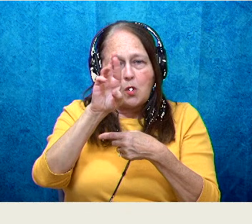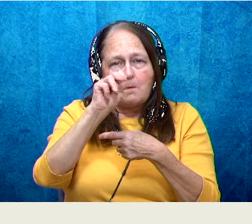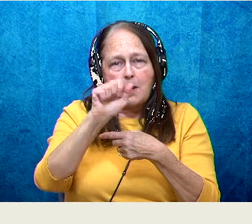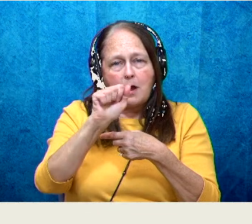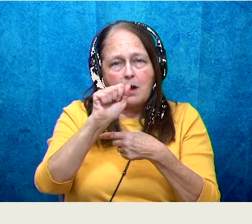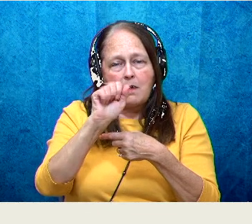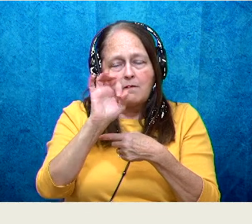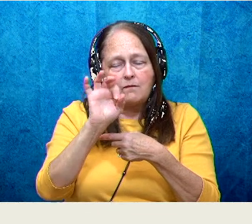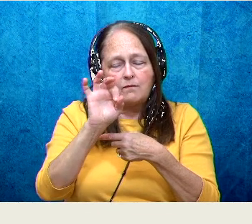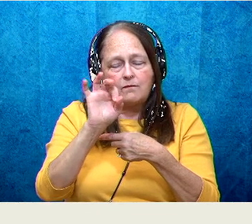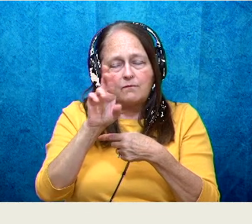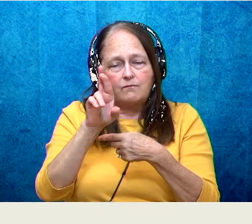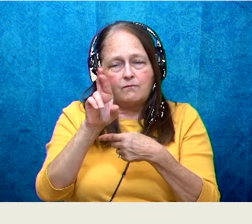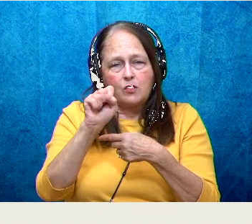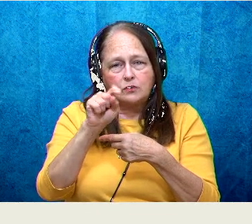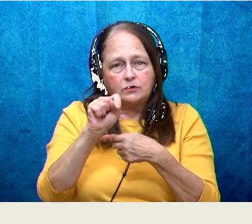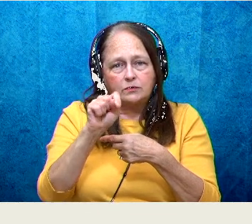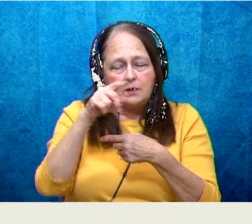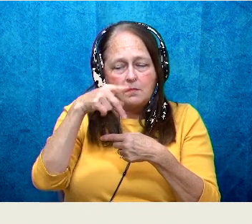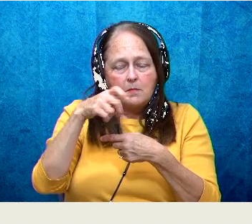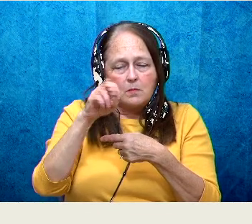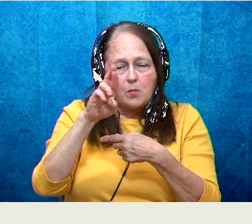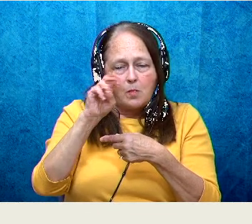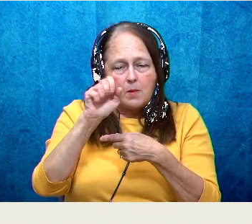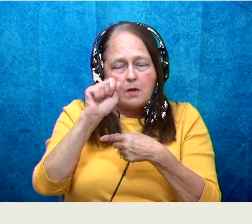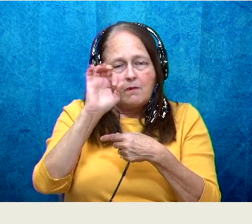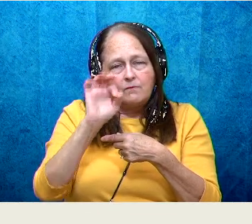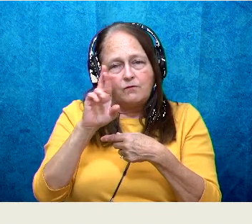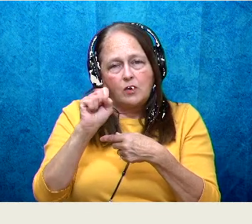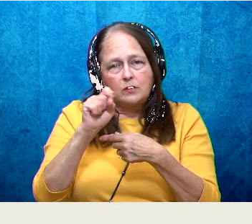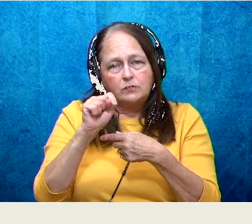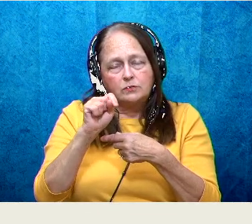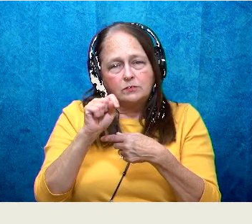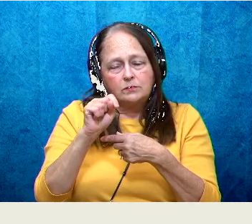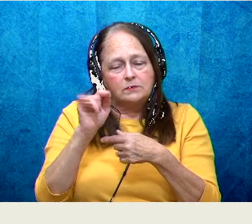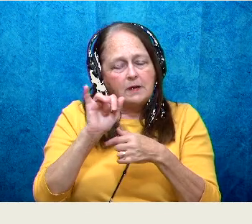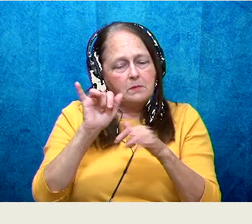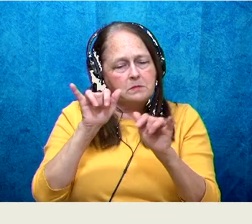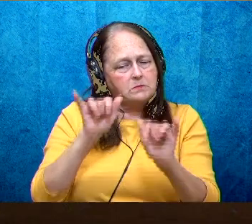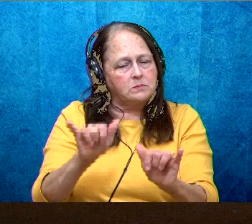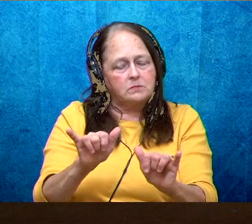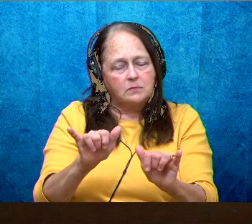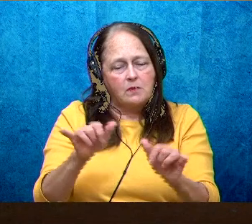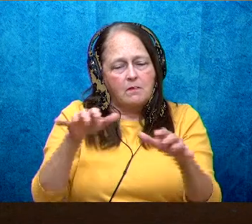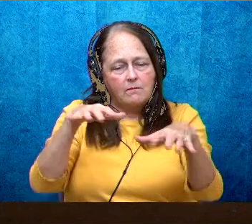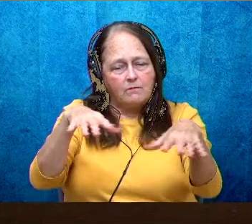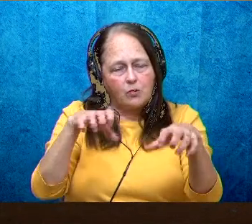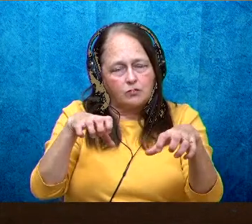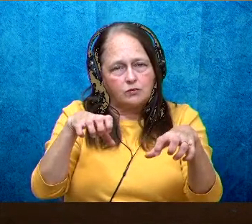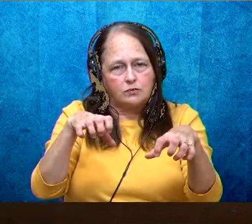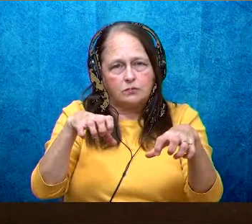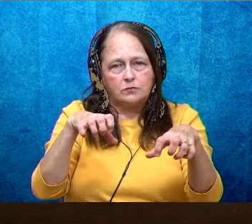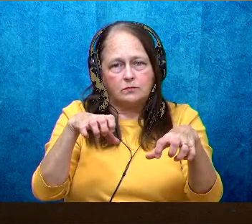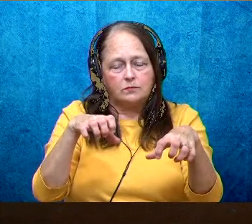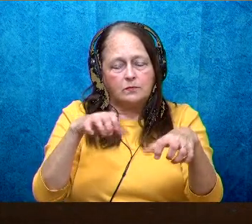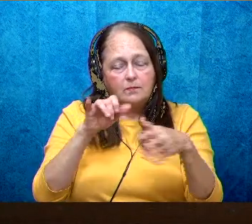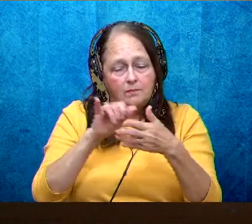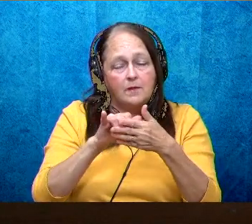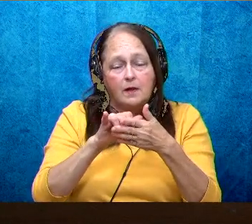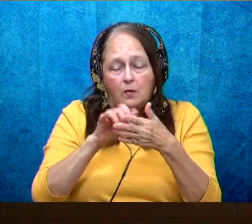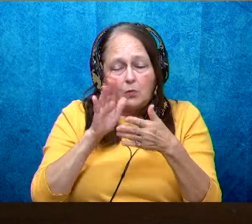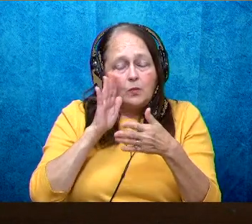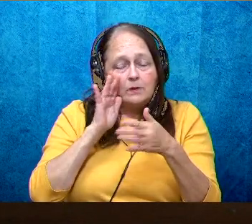about that word, permafrost. Sounds like permanently frozen, and that's exactly what it